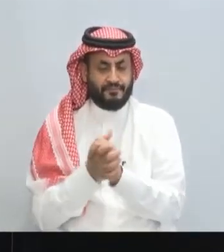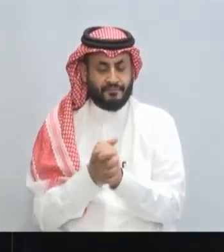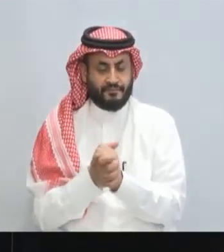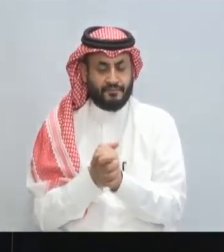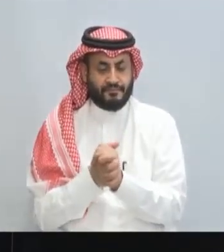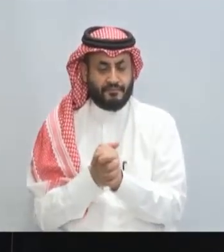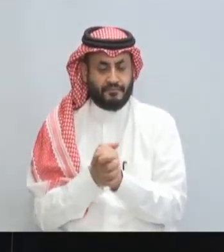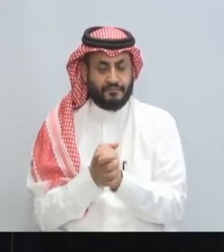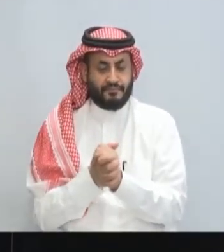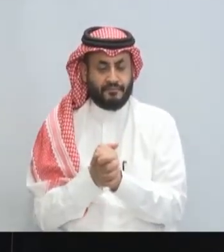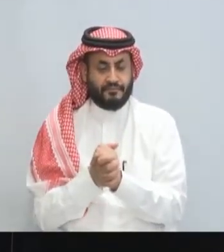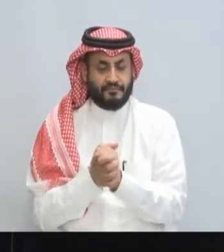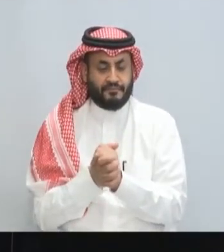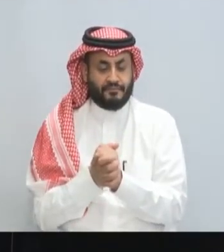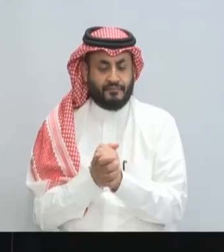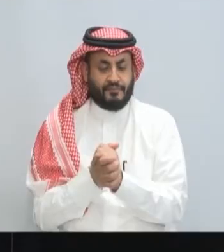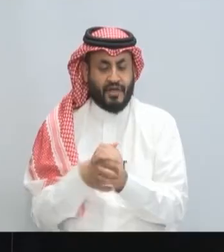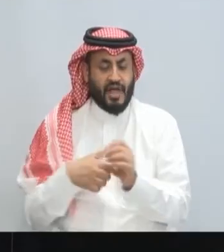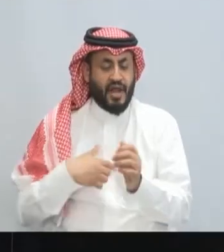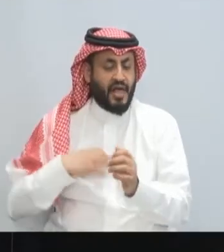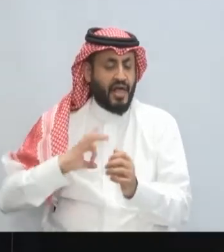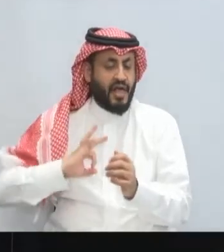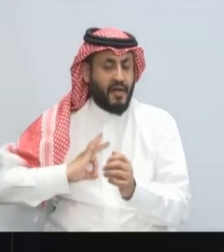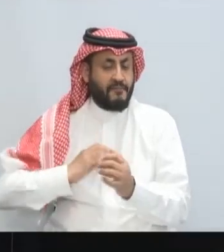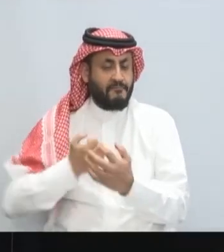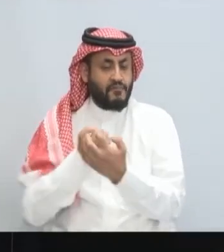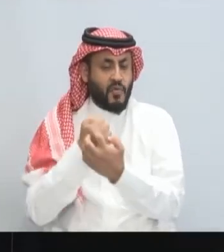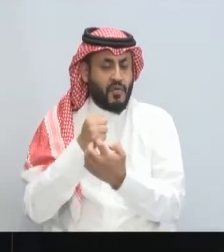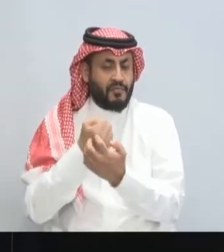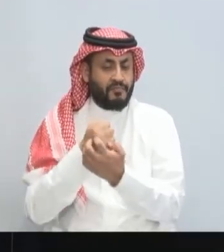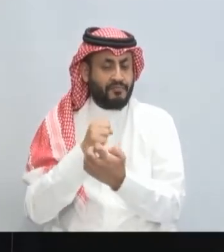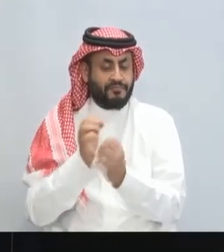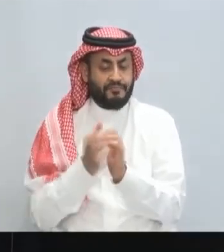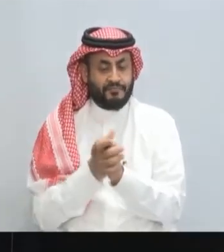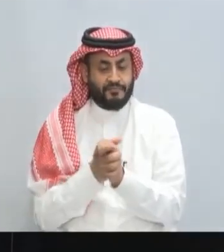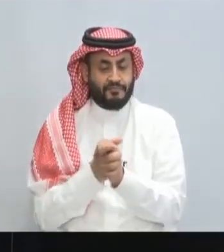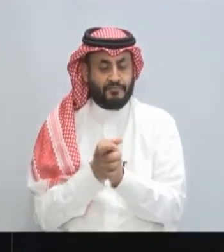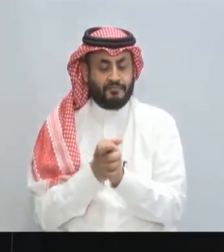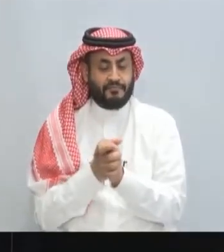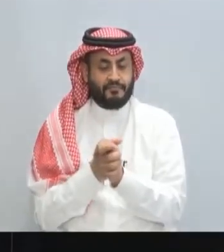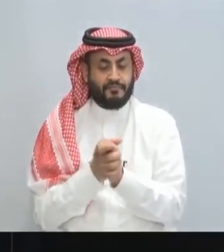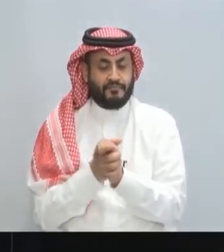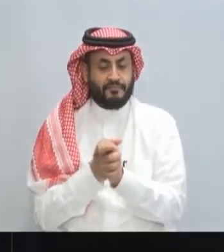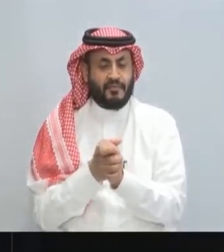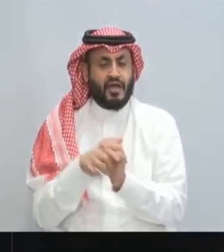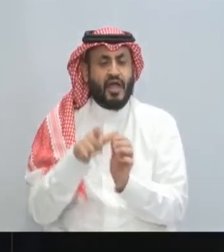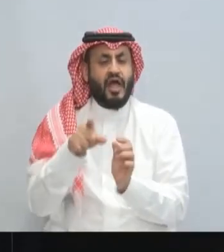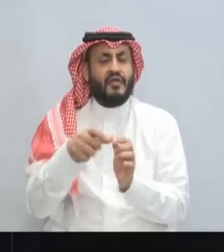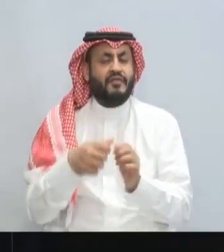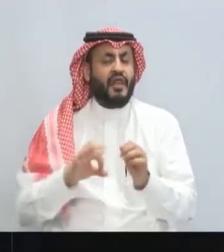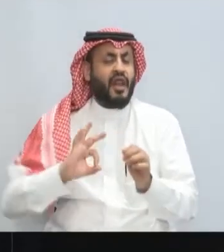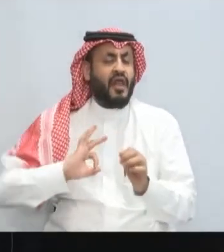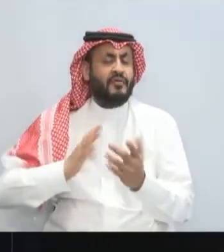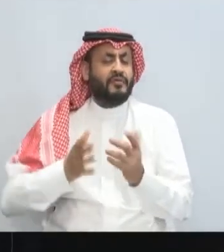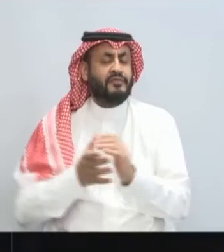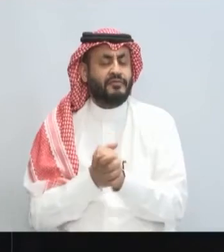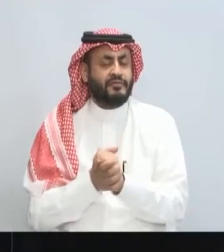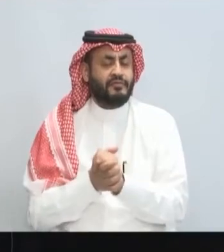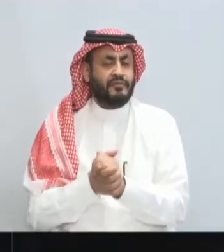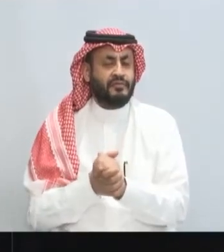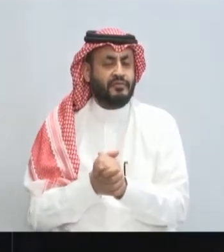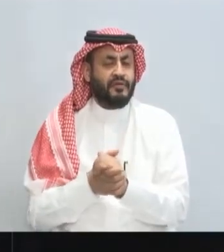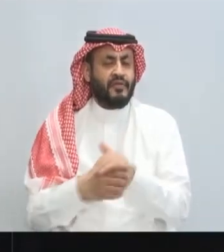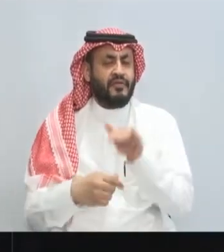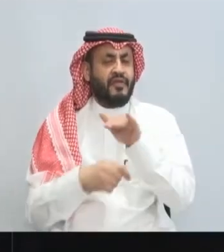like lemons. I like oranges. So what do you like? Tell me about